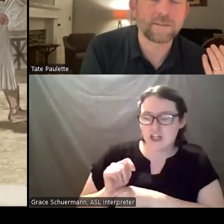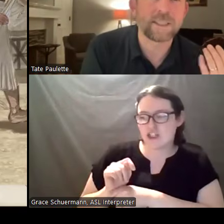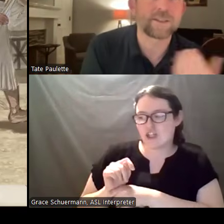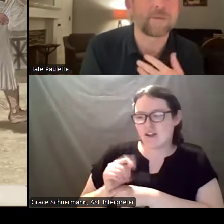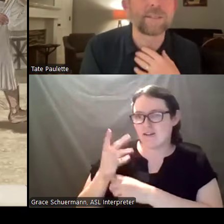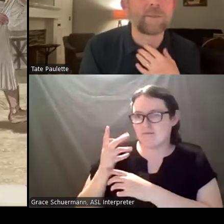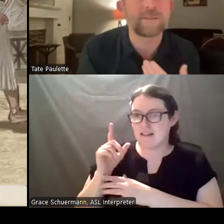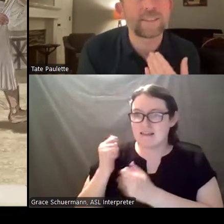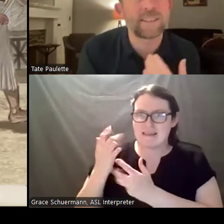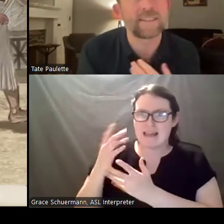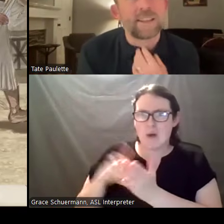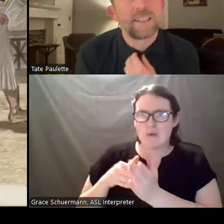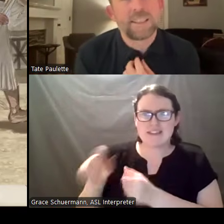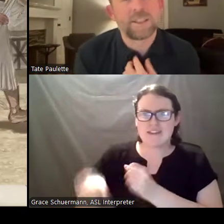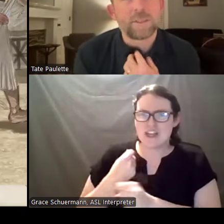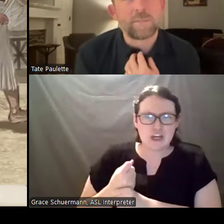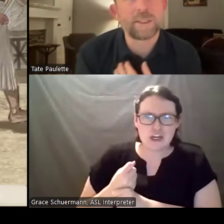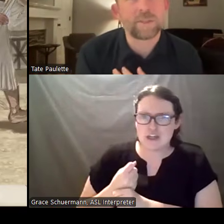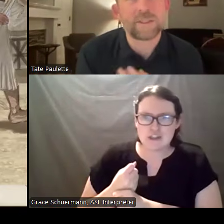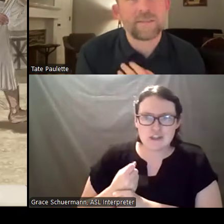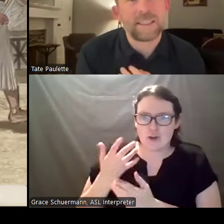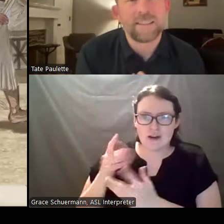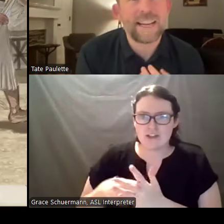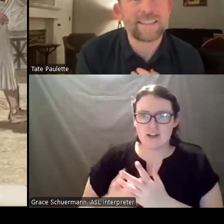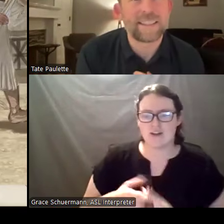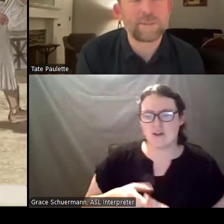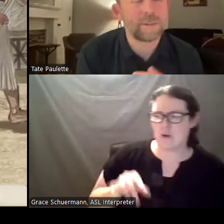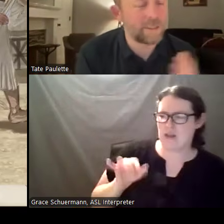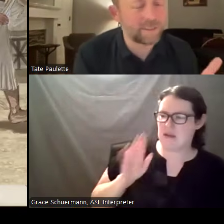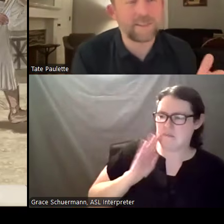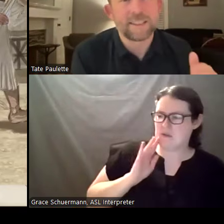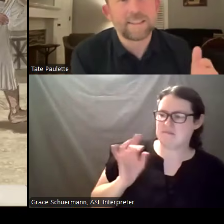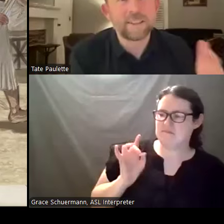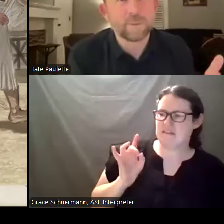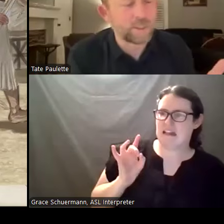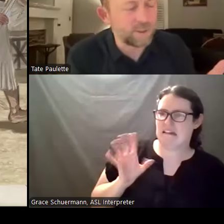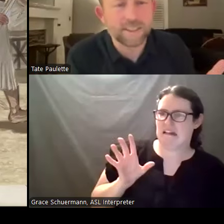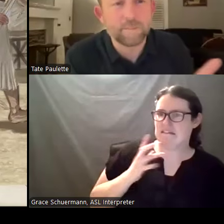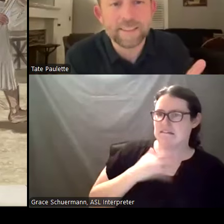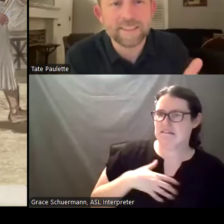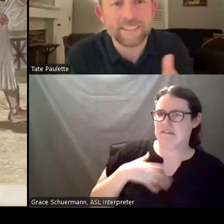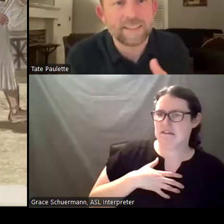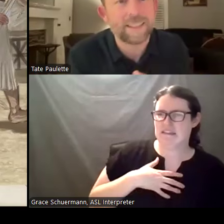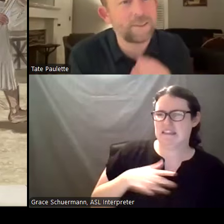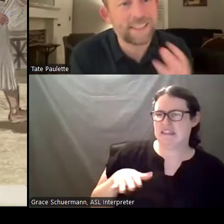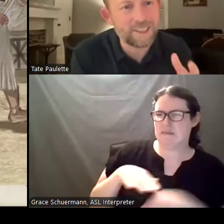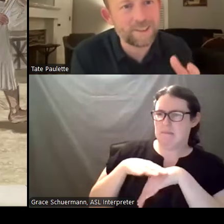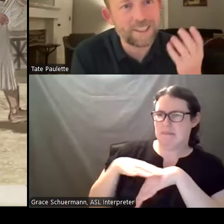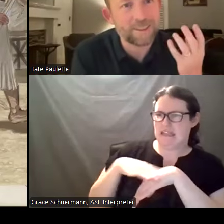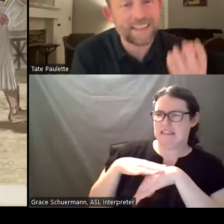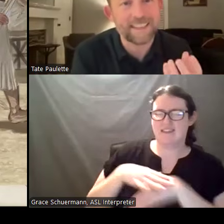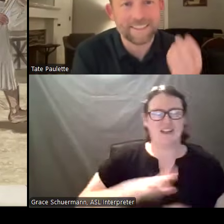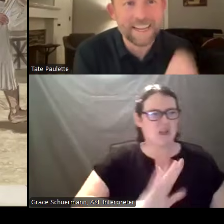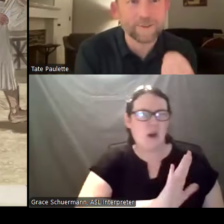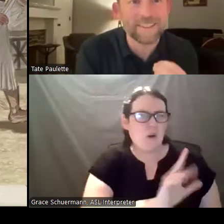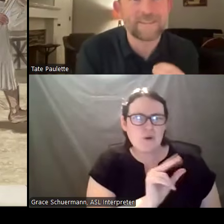thousands of years. So if anybody ever says like, "Oh, this beer was just nasty," and they just brewed it using the basic steps, I would say, "No, no, no.